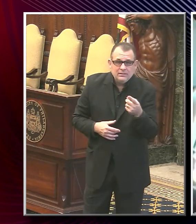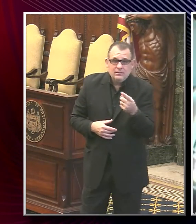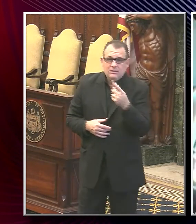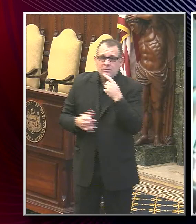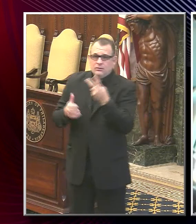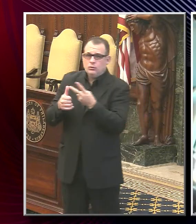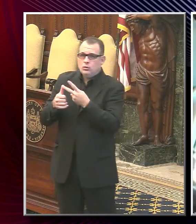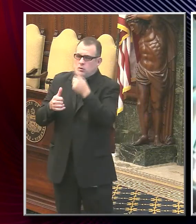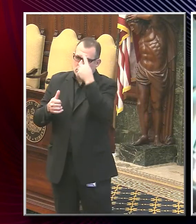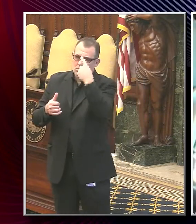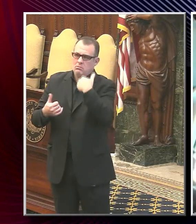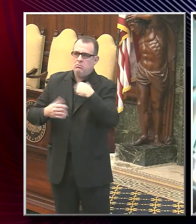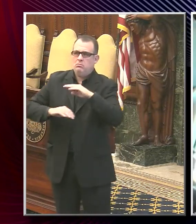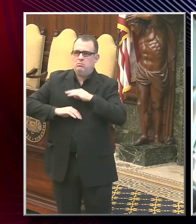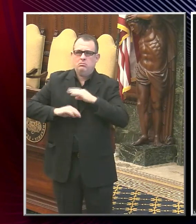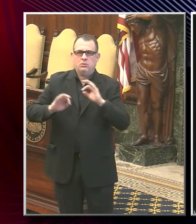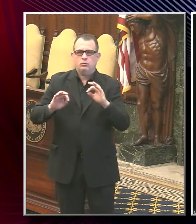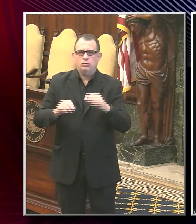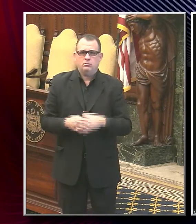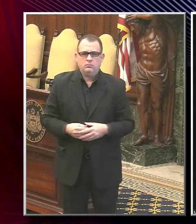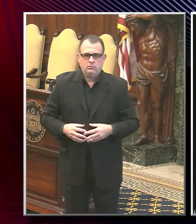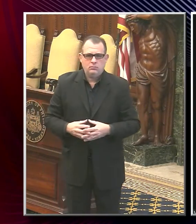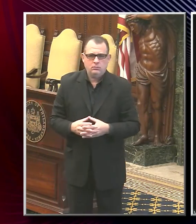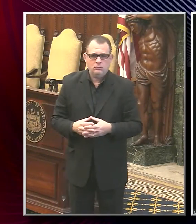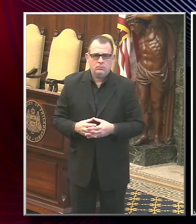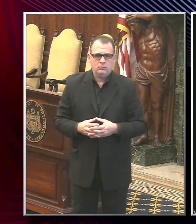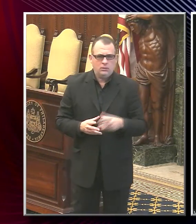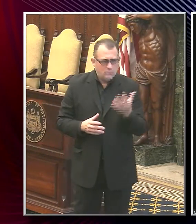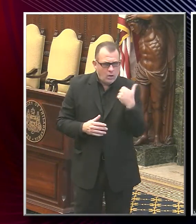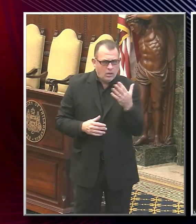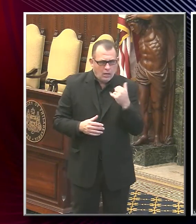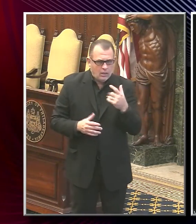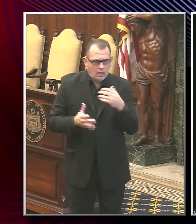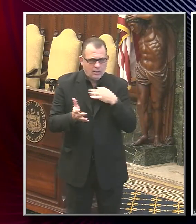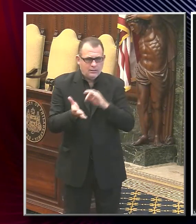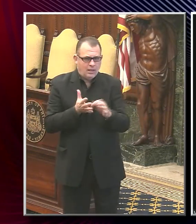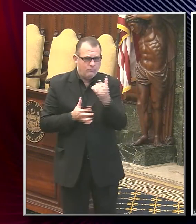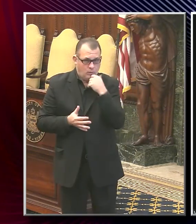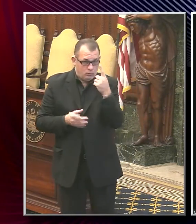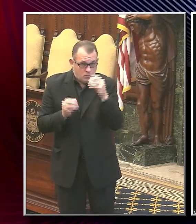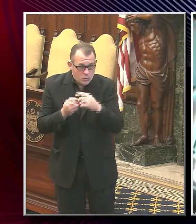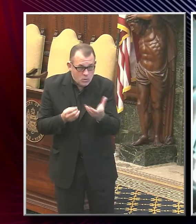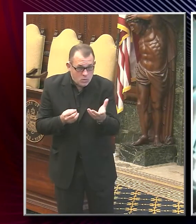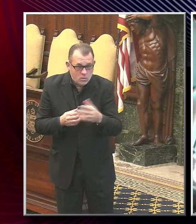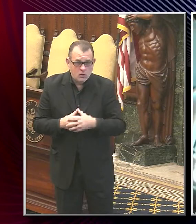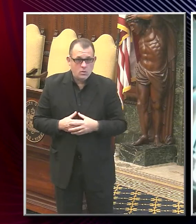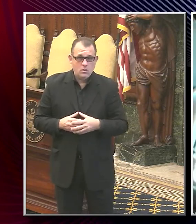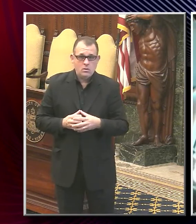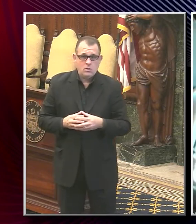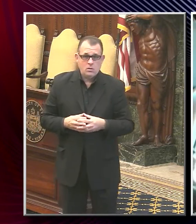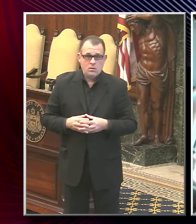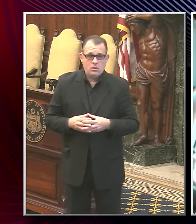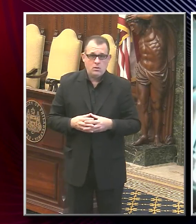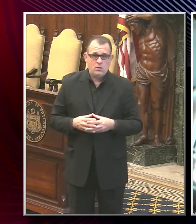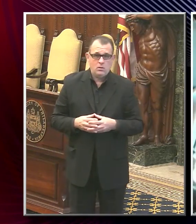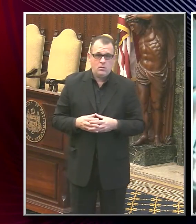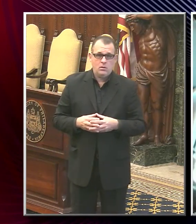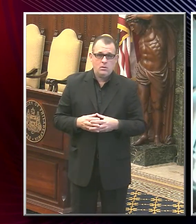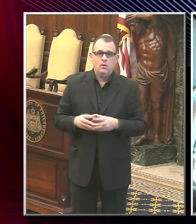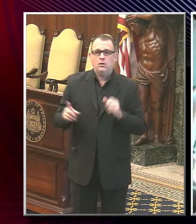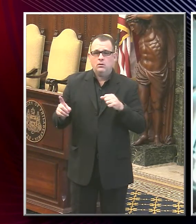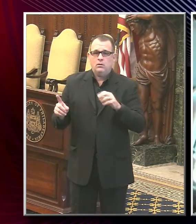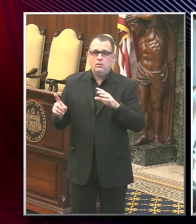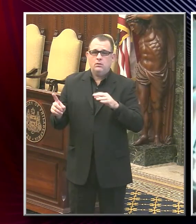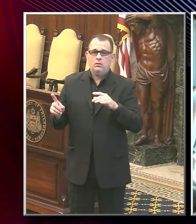I'm okay. good. Thank you. Go ahead then. I may have miscounted, but if you have one more, go ahead. Yes, I know you mentioned,